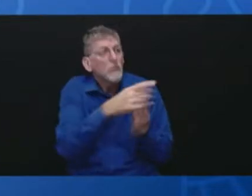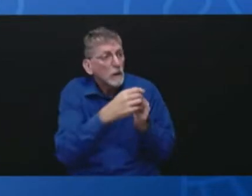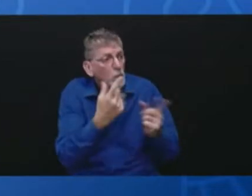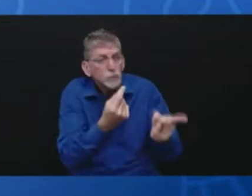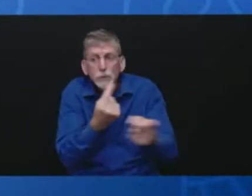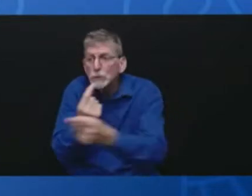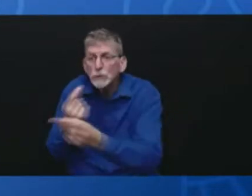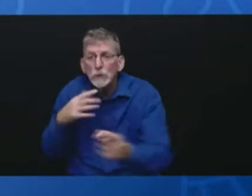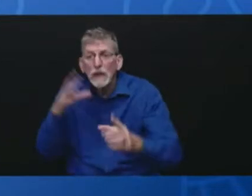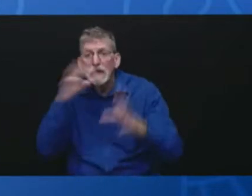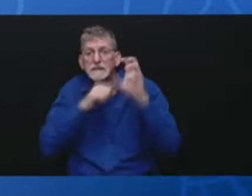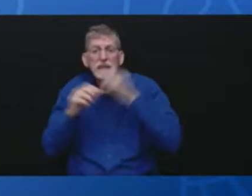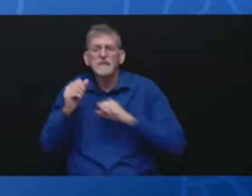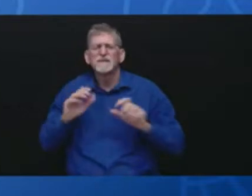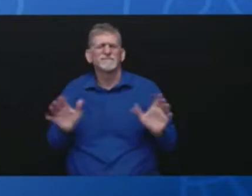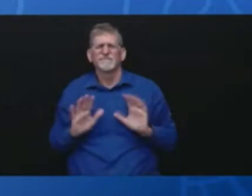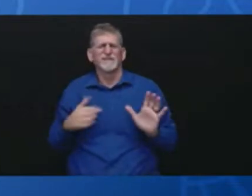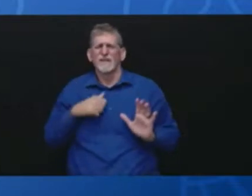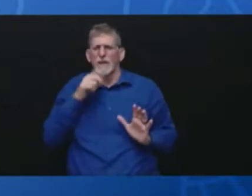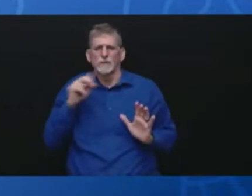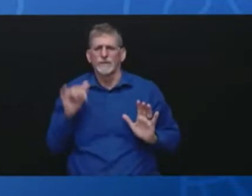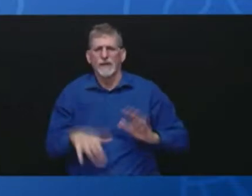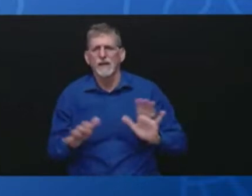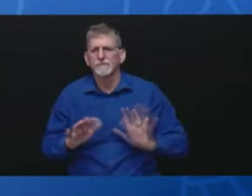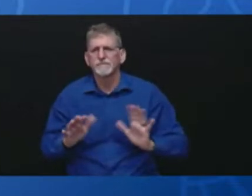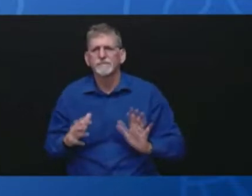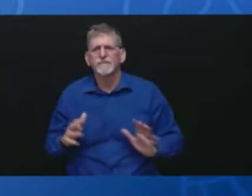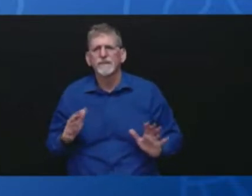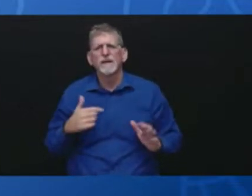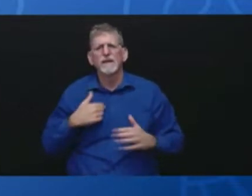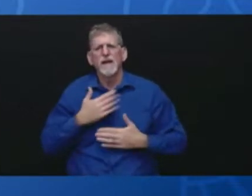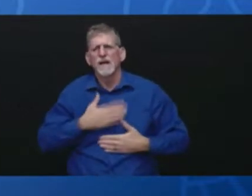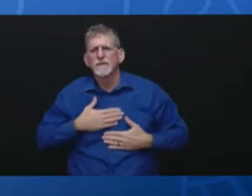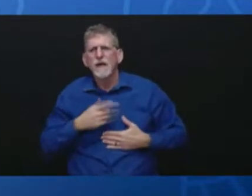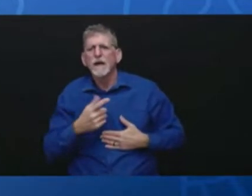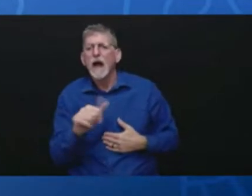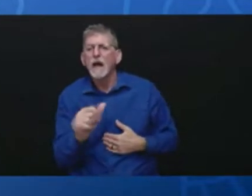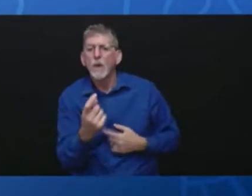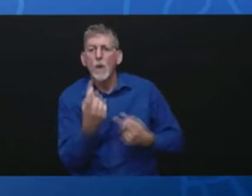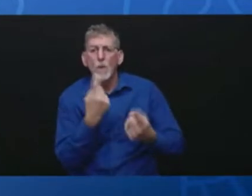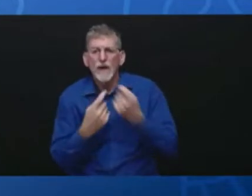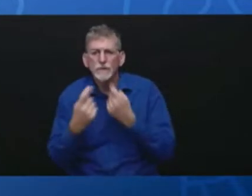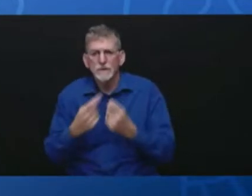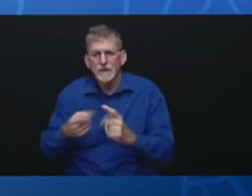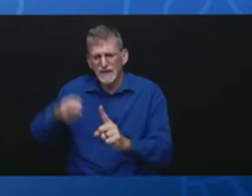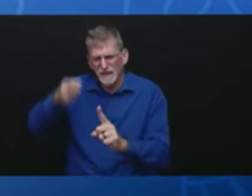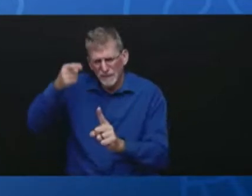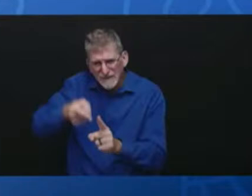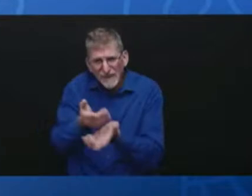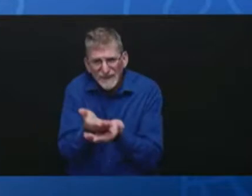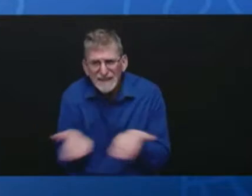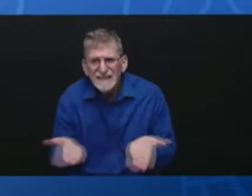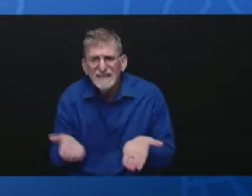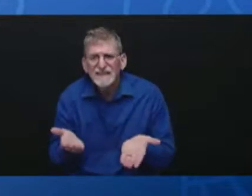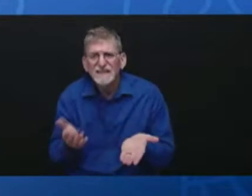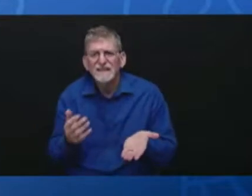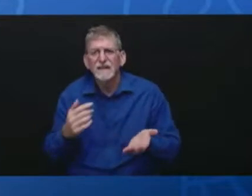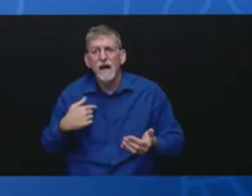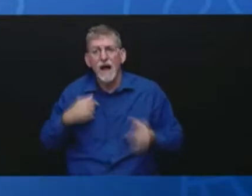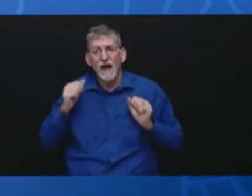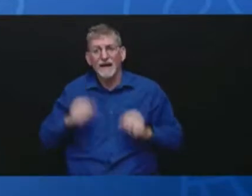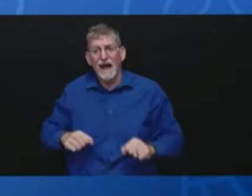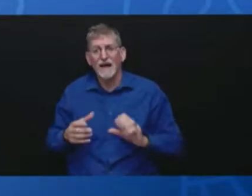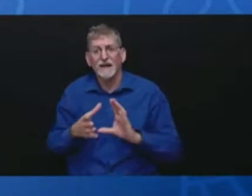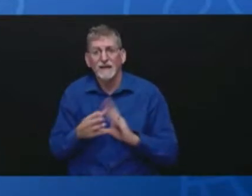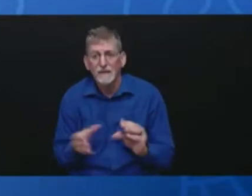appreciate, we all have questions about certain things. What I can say, well, now I have to say what I can say about what I can't say regarding